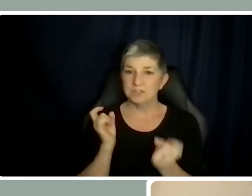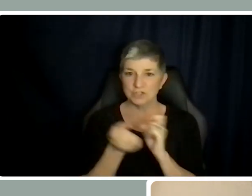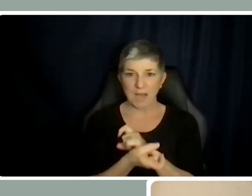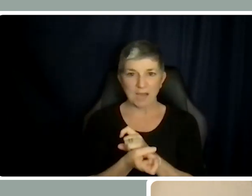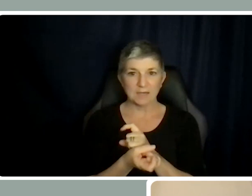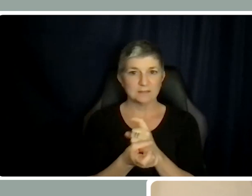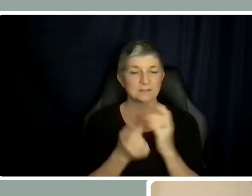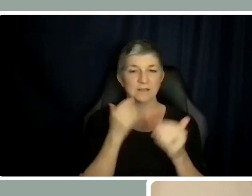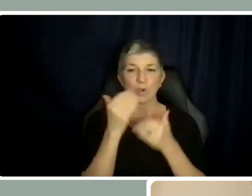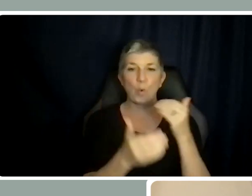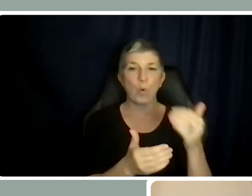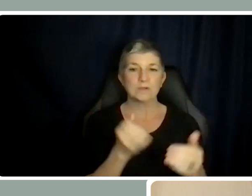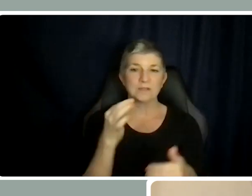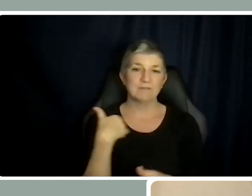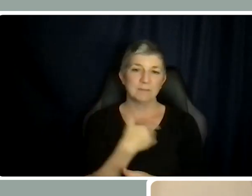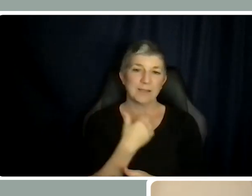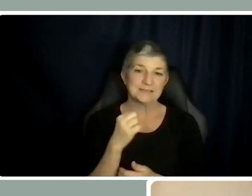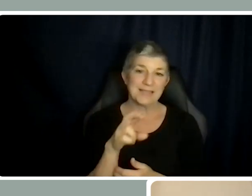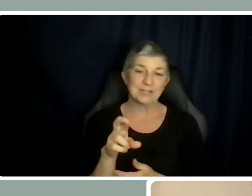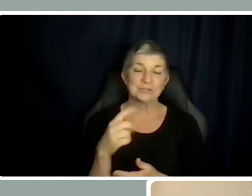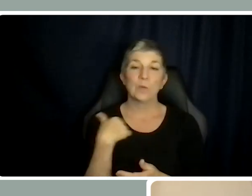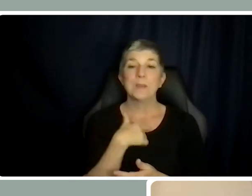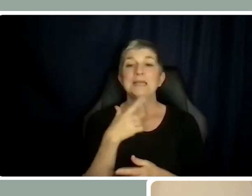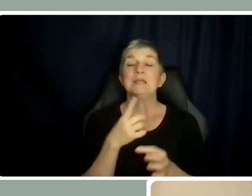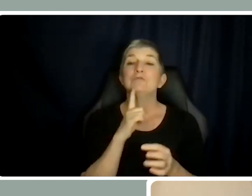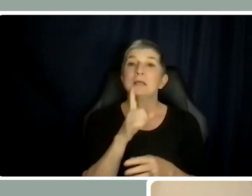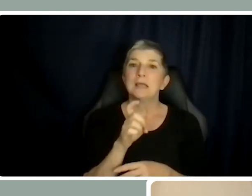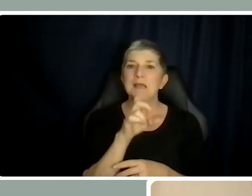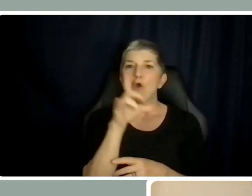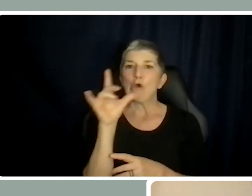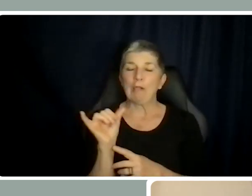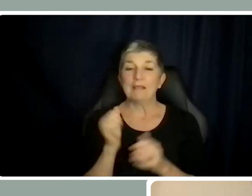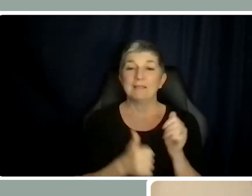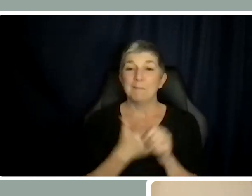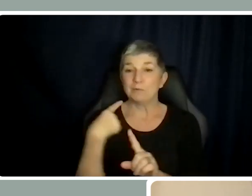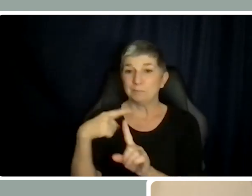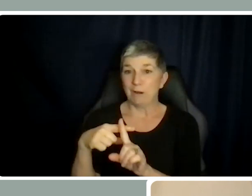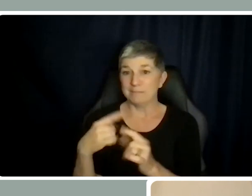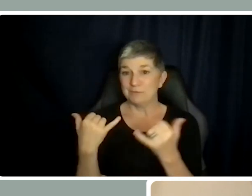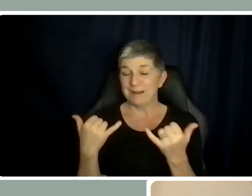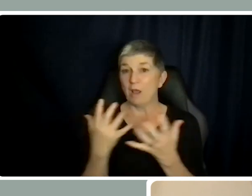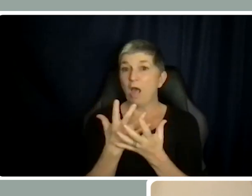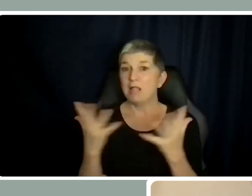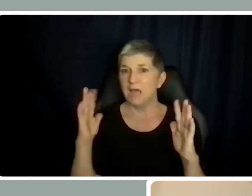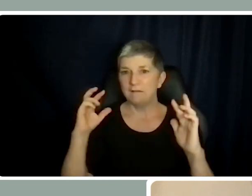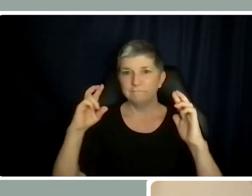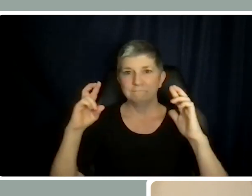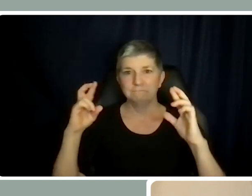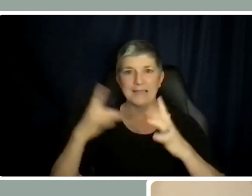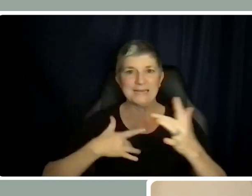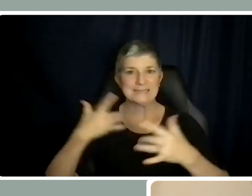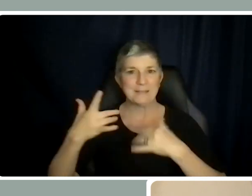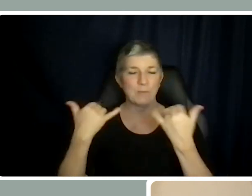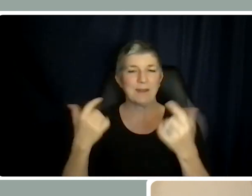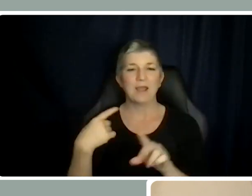the course of the breast cancer in any way. So we need an early detection marker. The most promising one that there's a lot of hope and excitement about right now